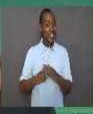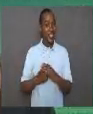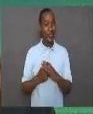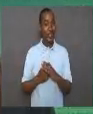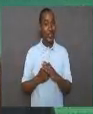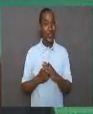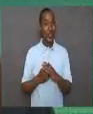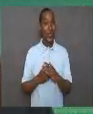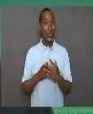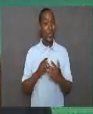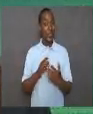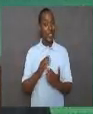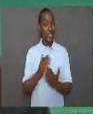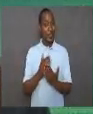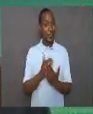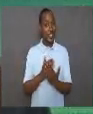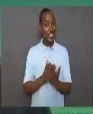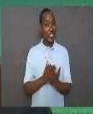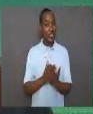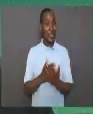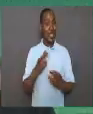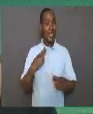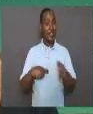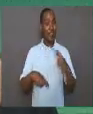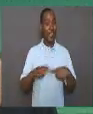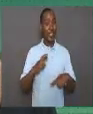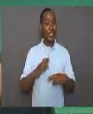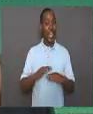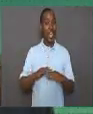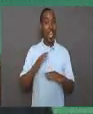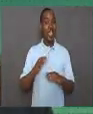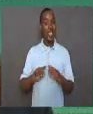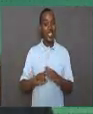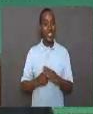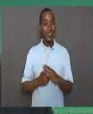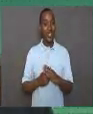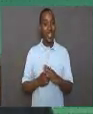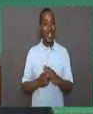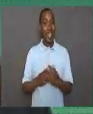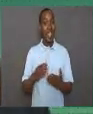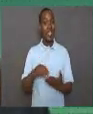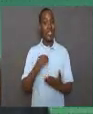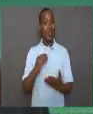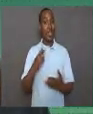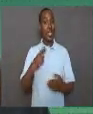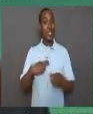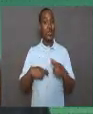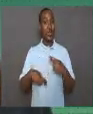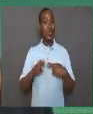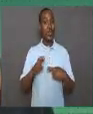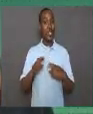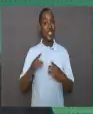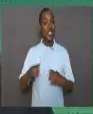our studies on respiration. We learned about the respiratory